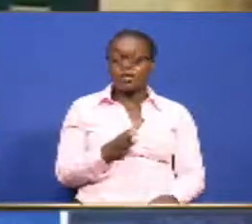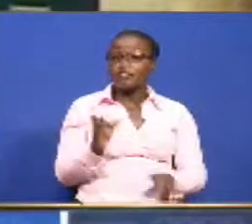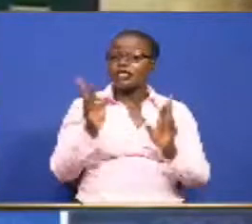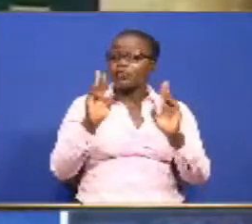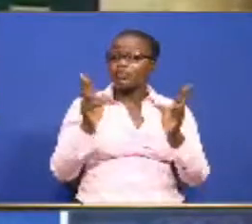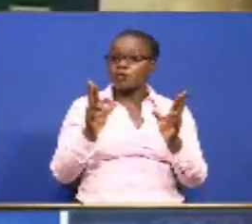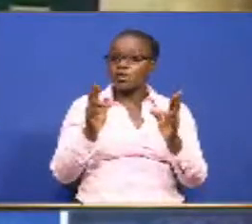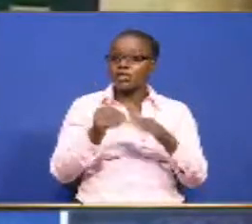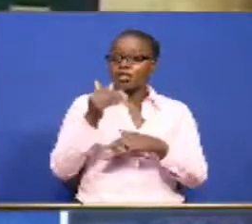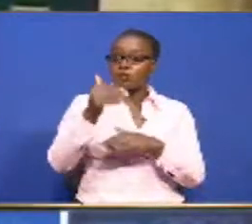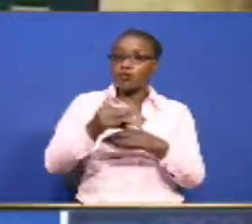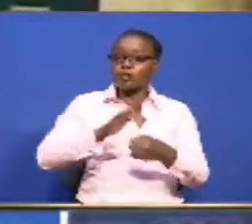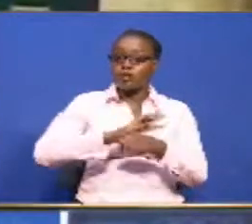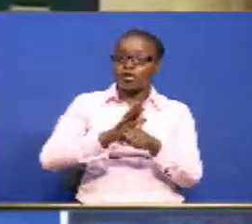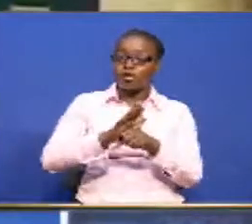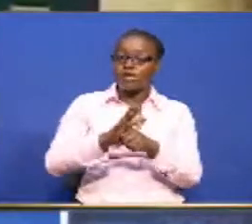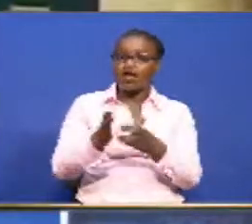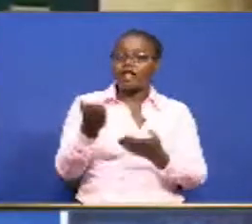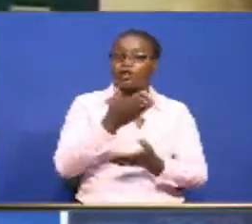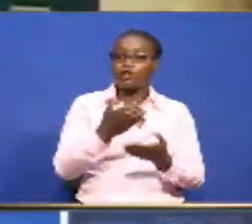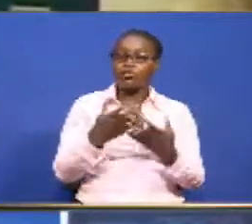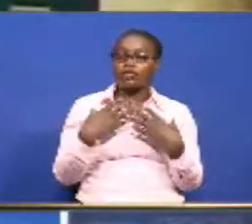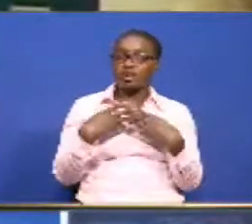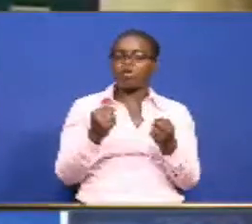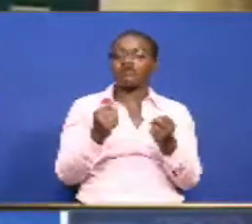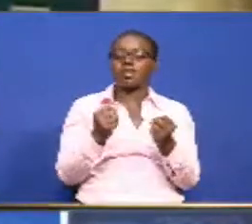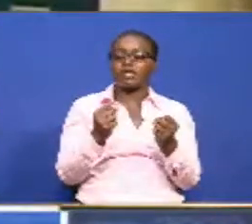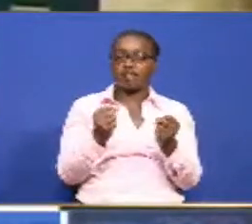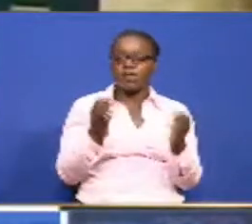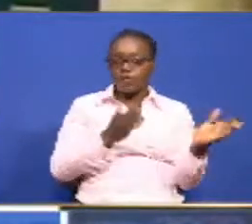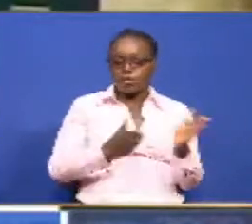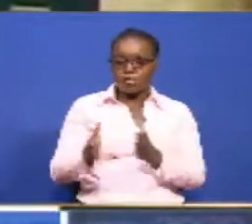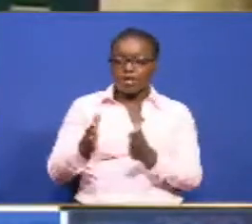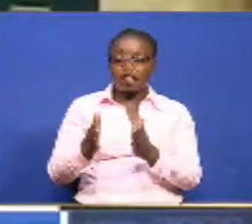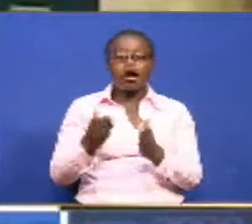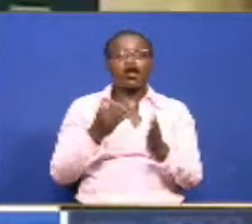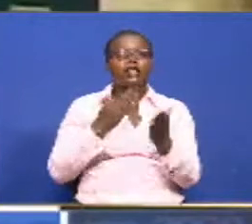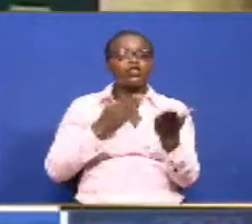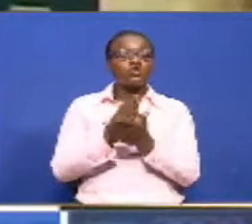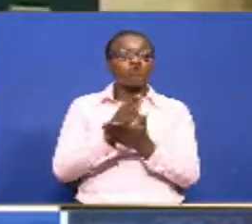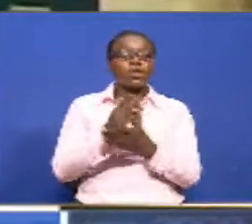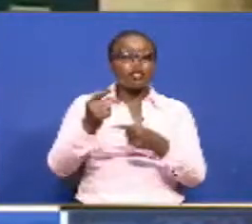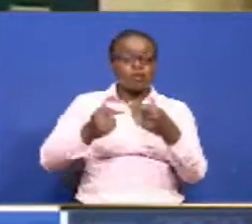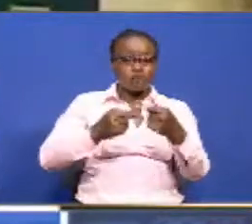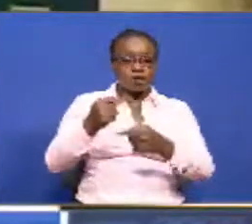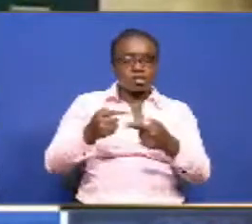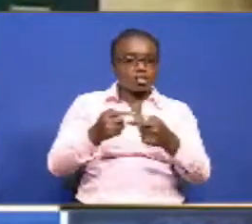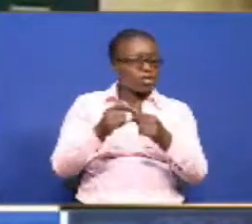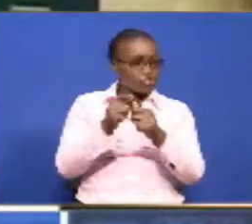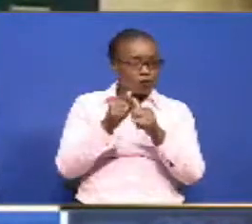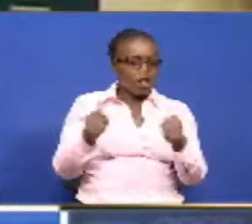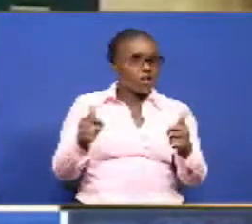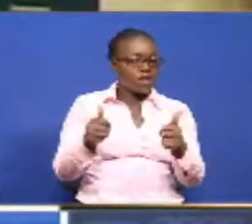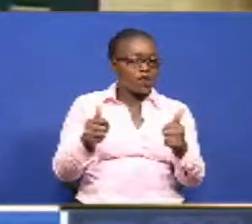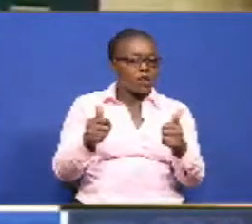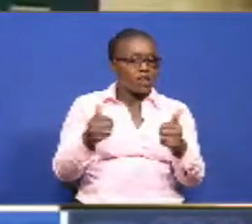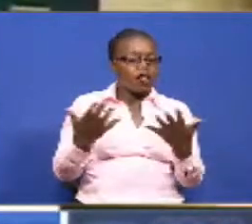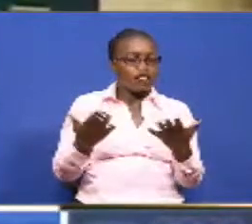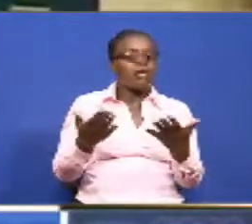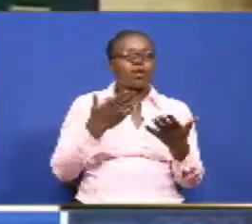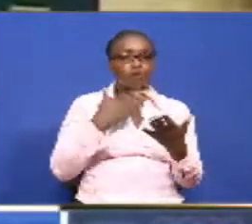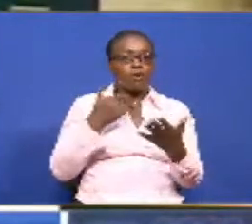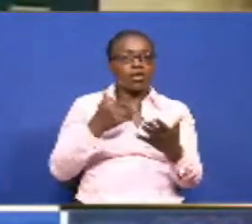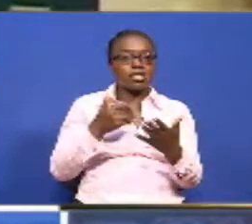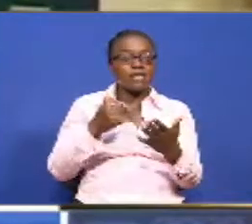the post-COVID-19 economic recovery strategy, we will ensure the process is all-inclusive. To this end, we'll draw inputs and